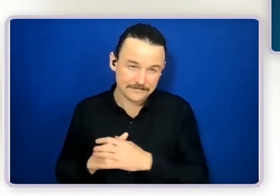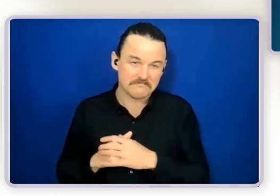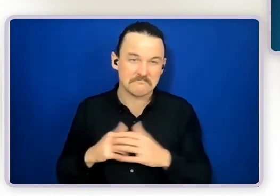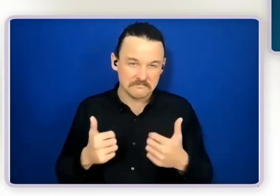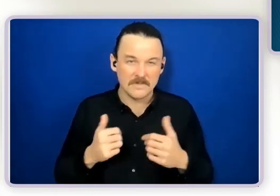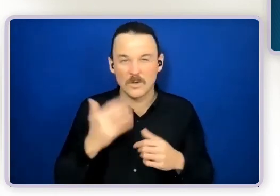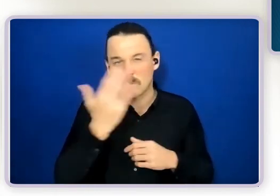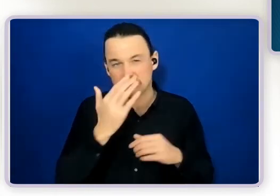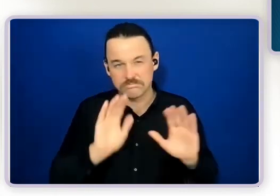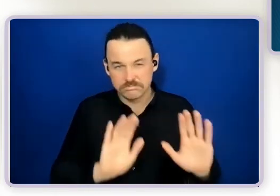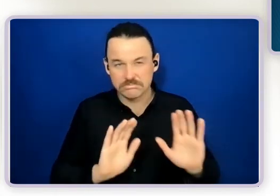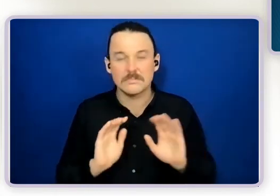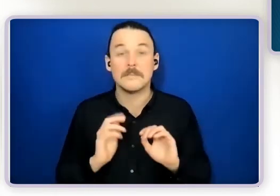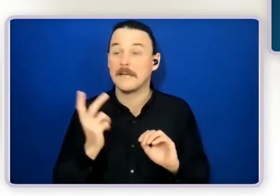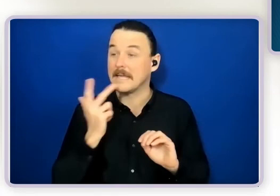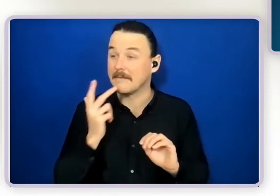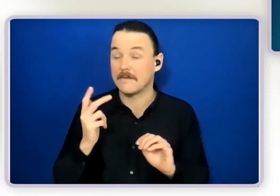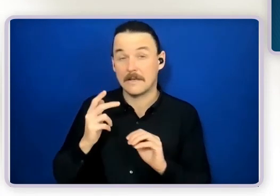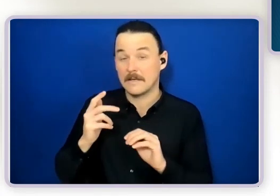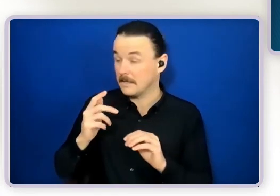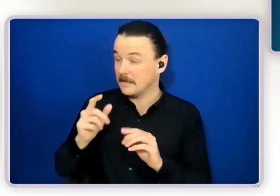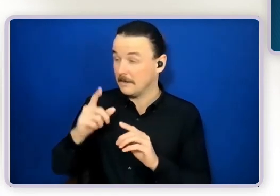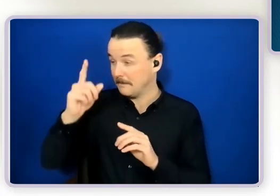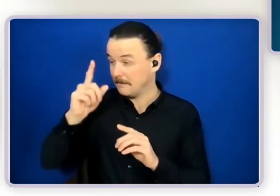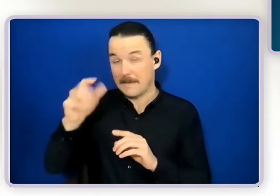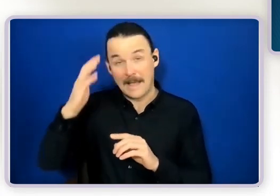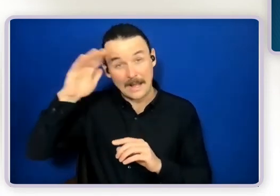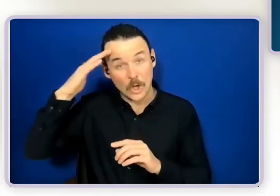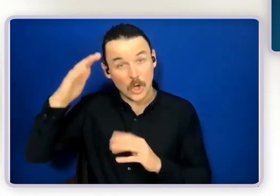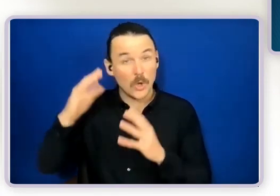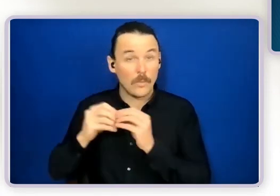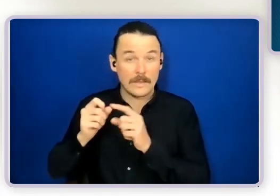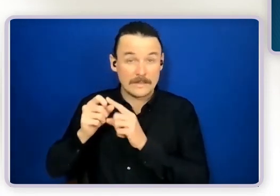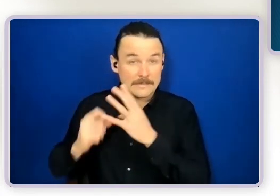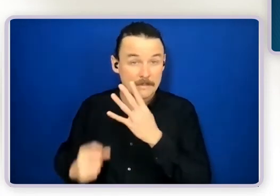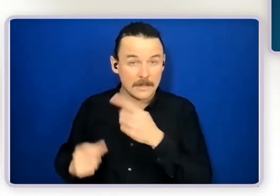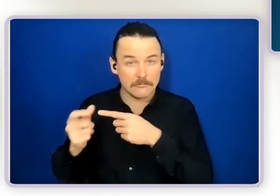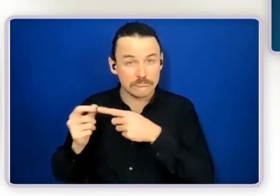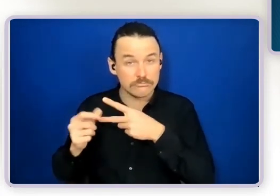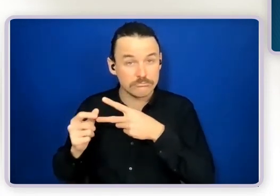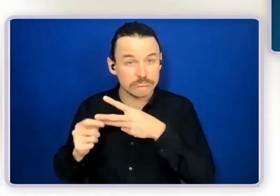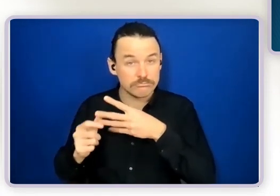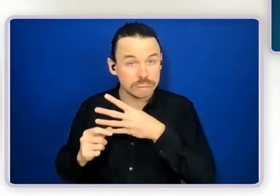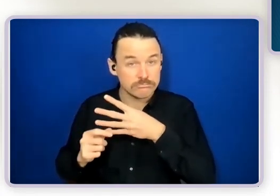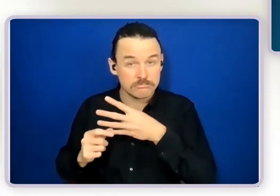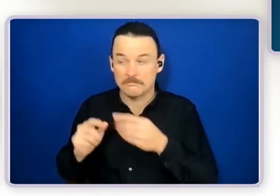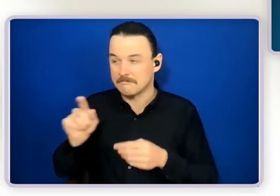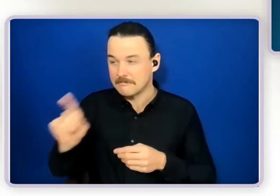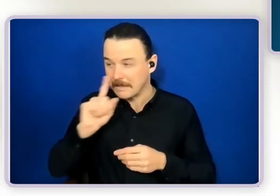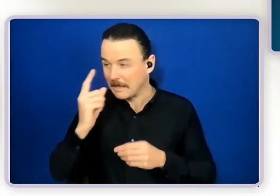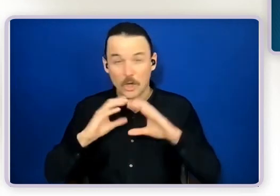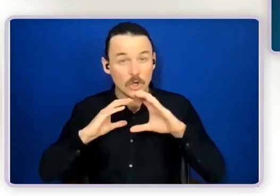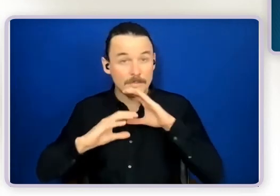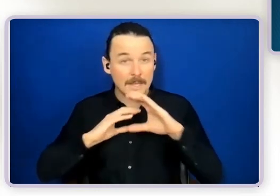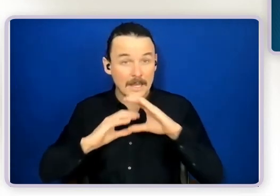multiple disabilities, who can't speak to you, who have not been given a communication method, there might be